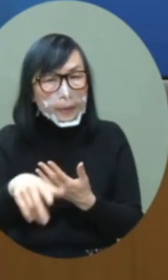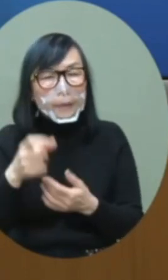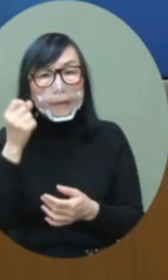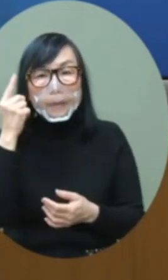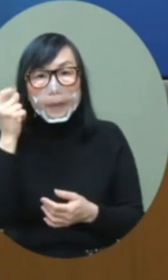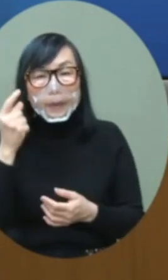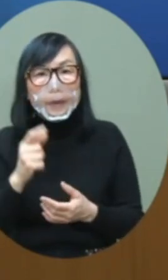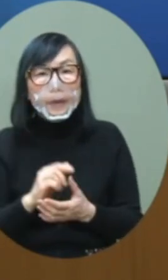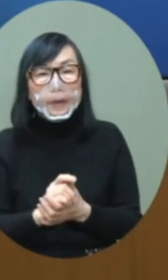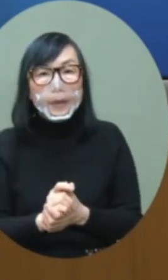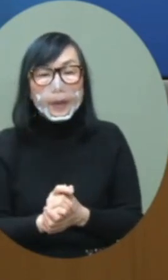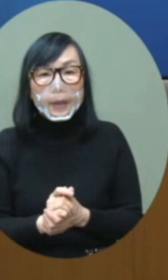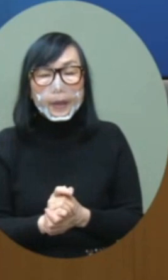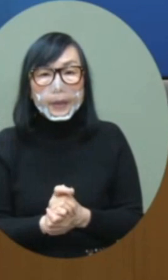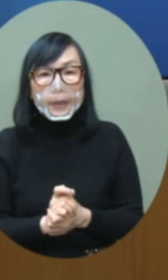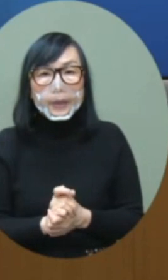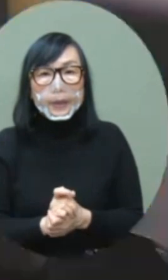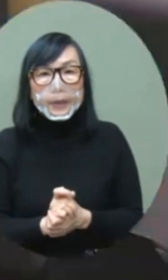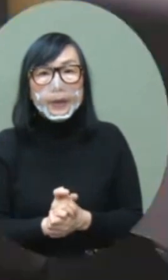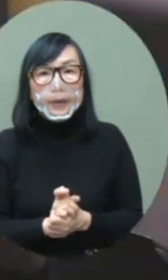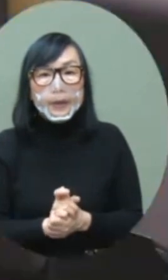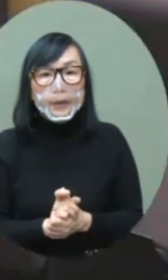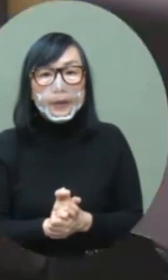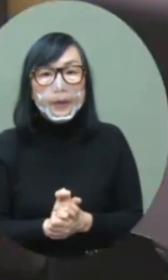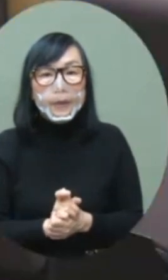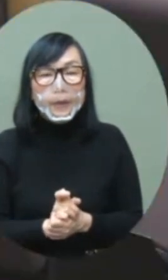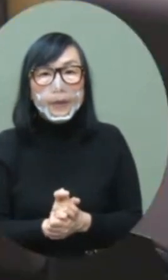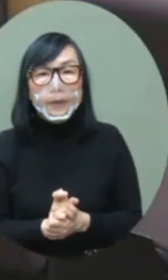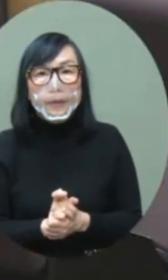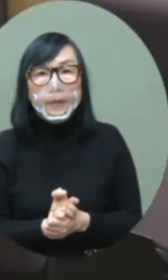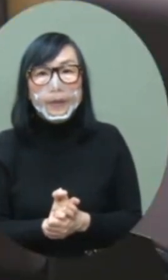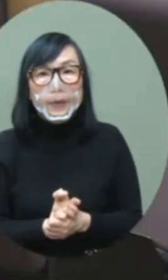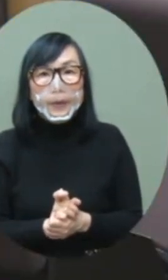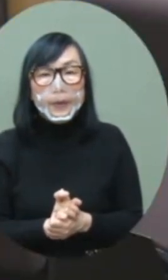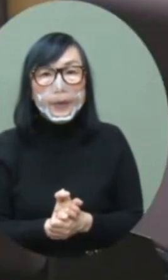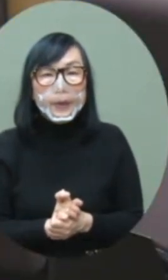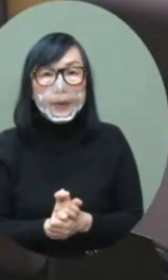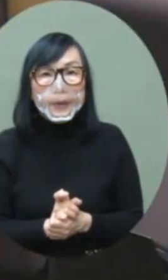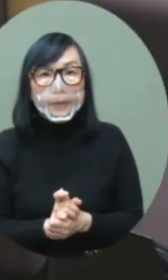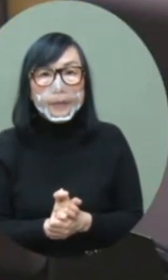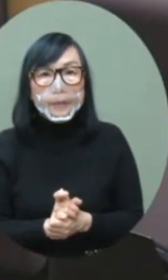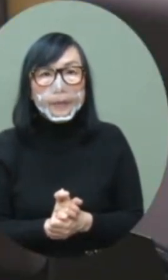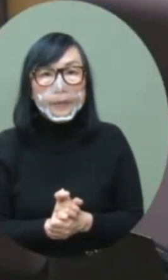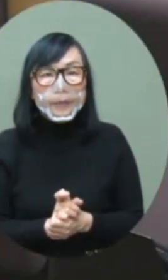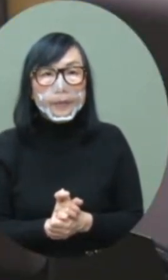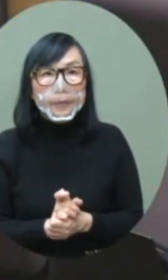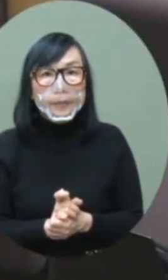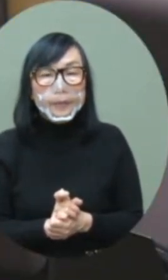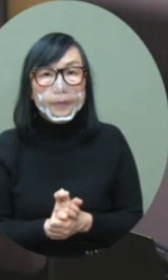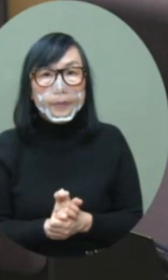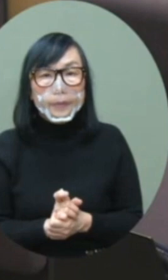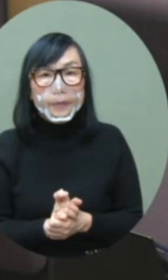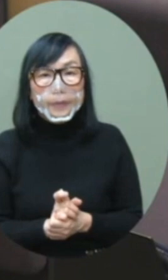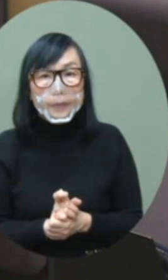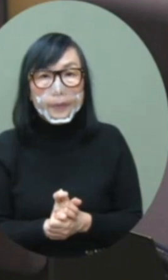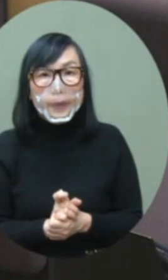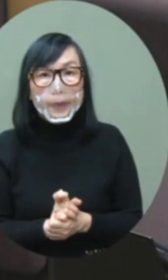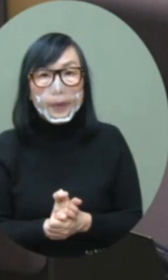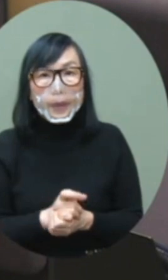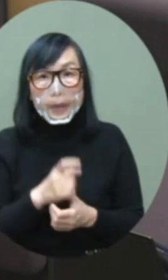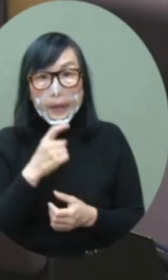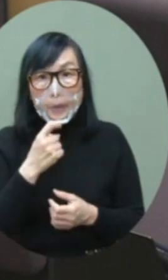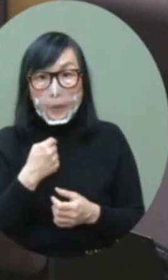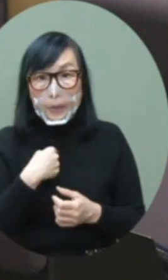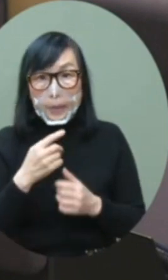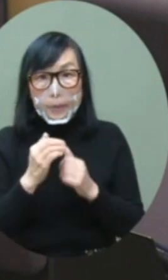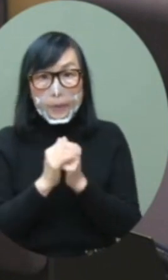gatherings being implemented only after the Chinese New Year holiday, and potential changes to quarantine and flight bans only after